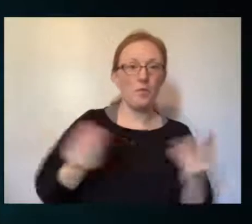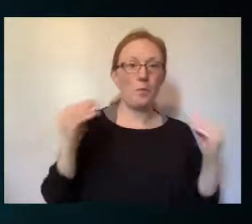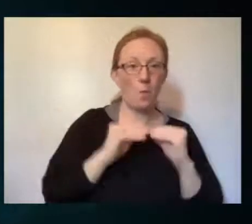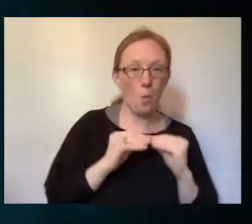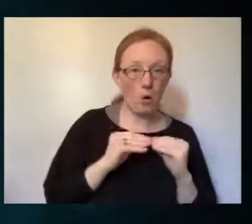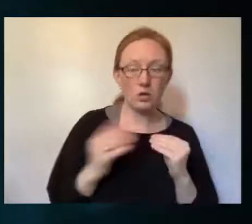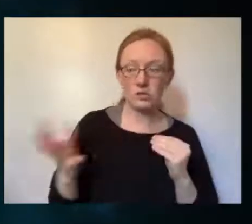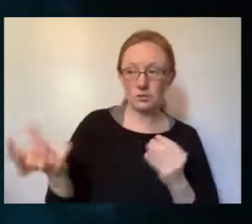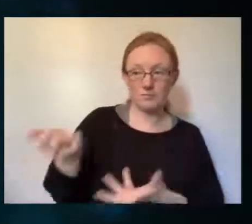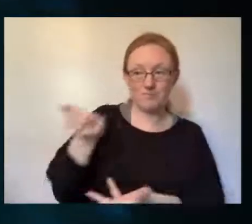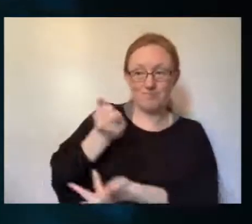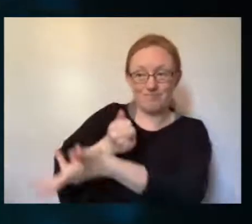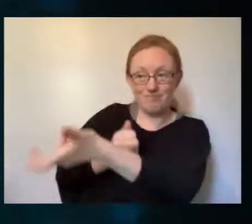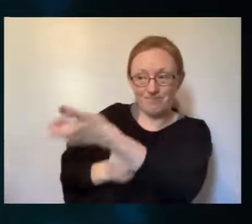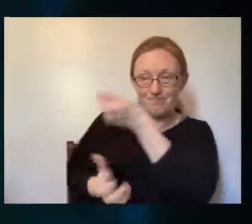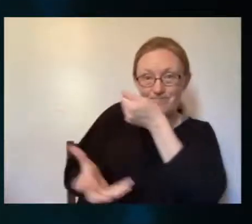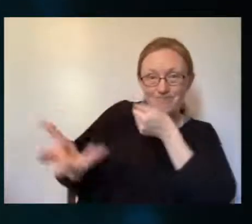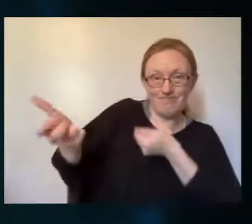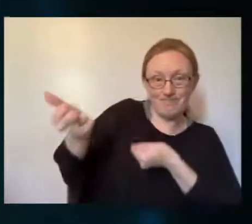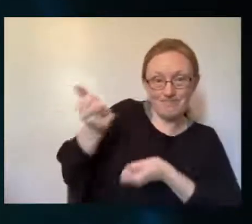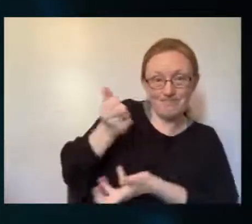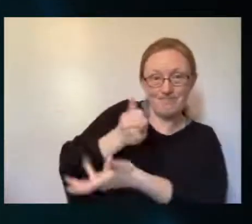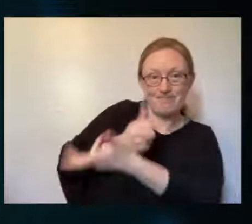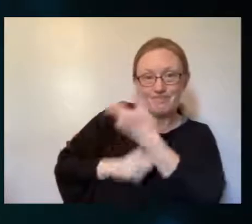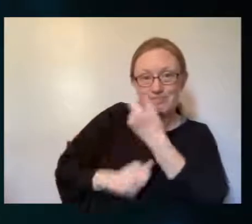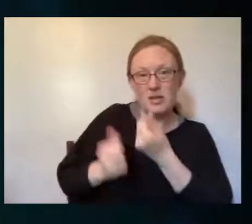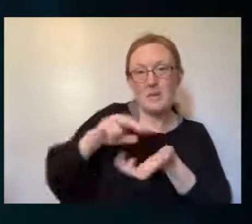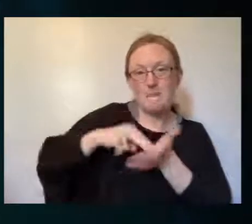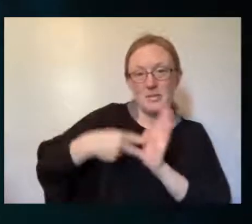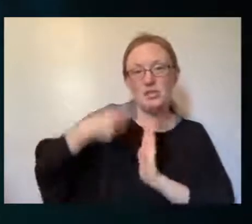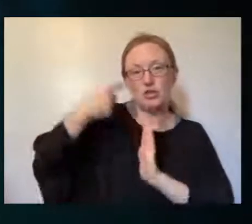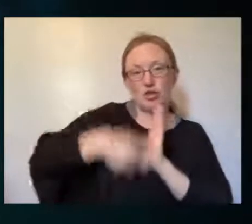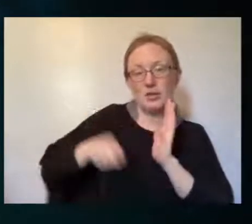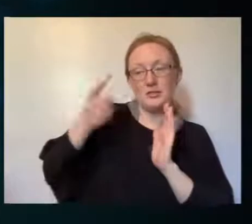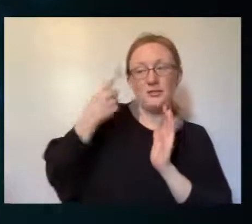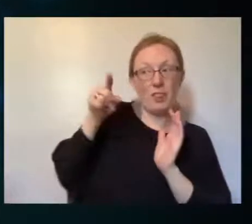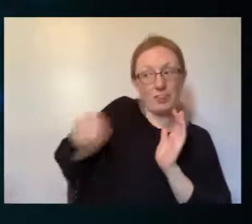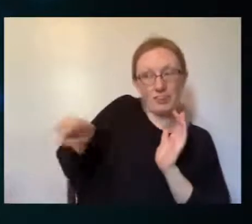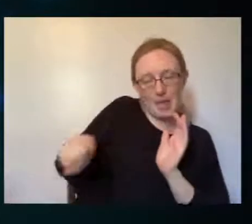our sort of IMX kind of community. So, you know, if people who we,